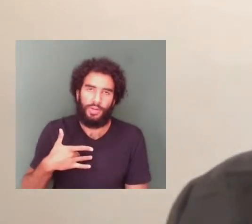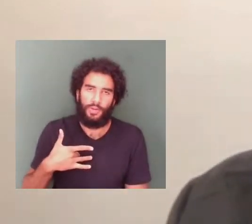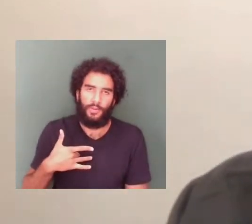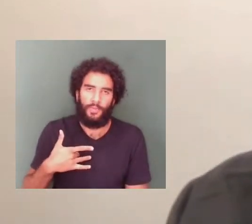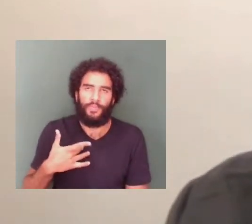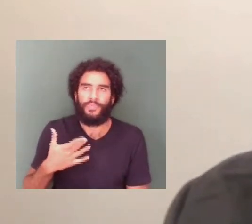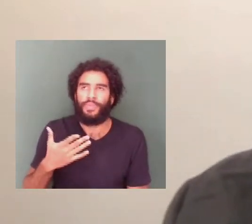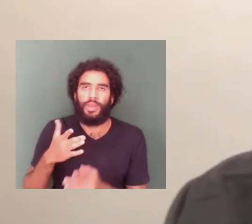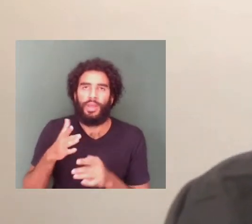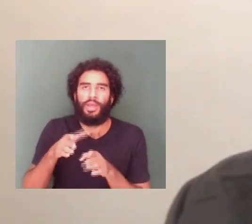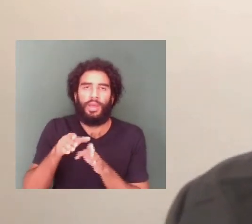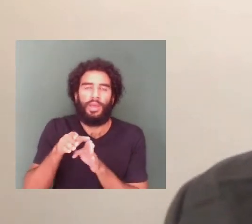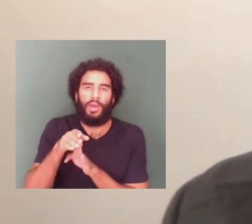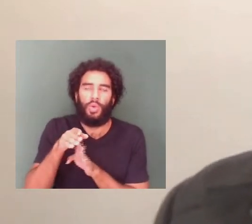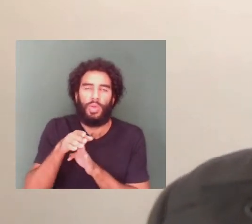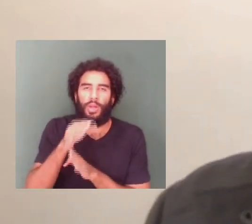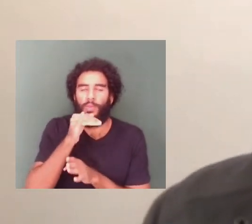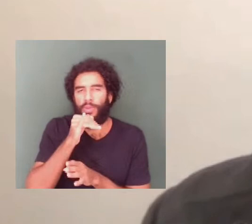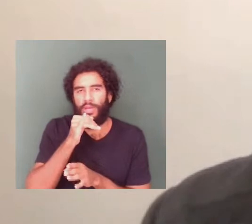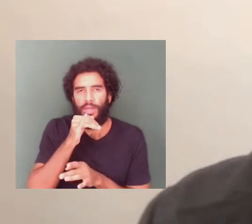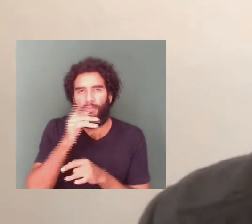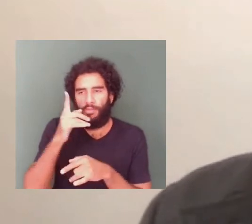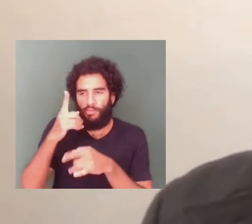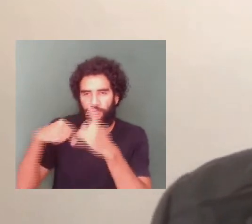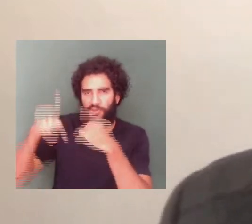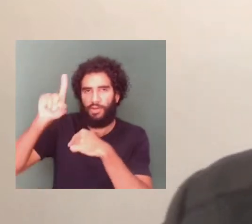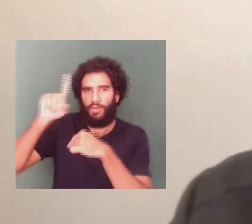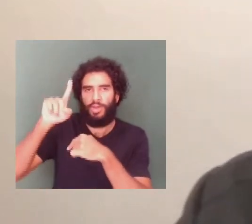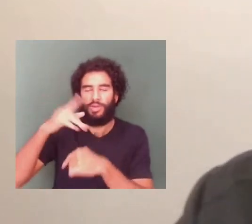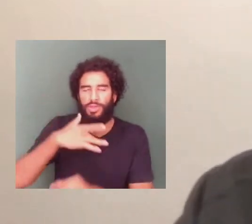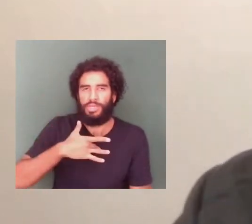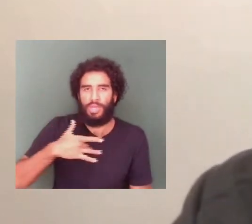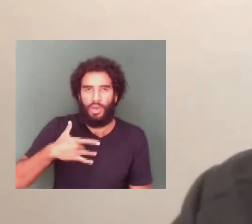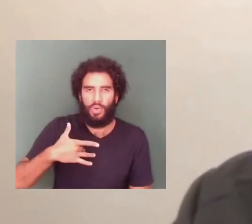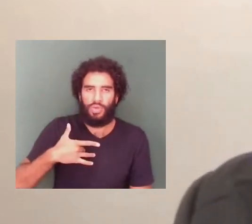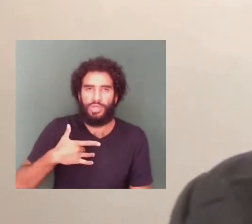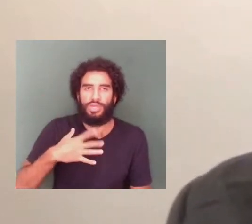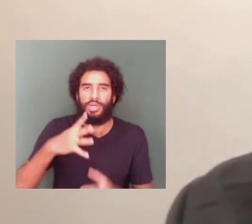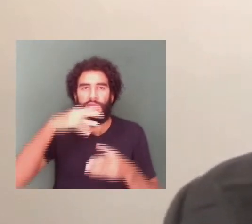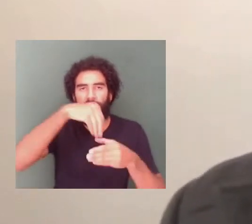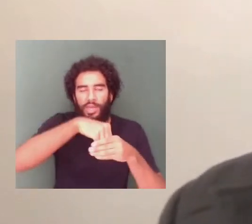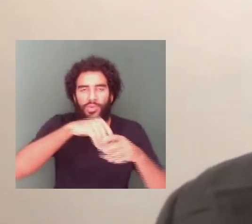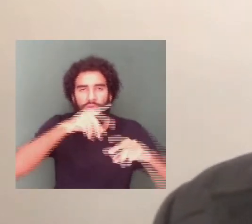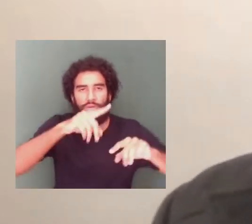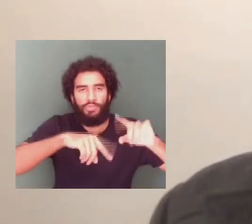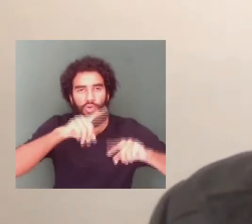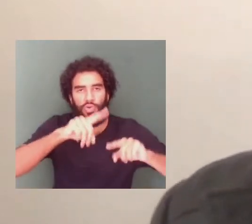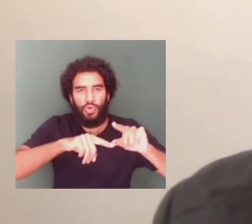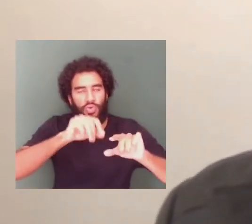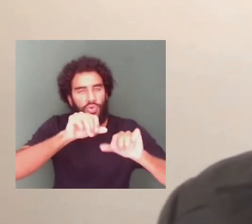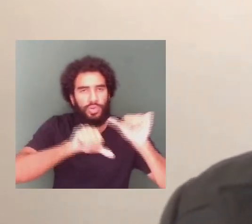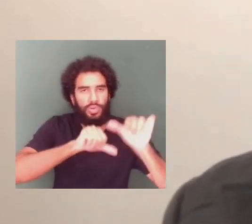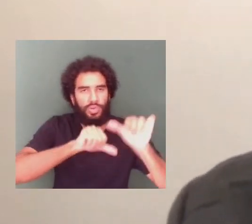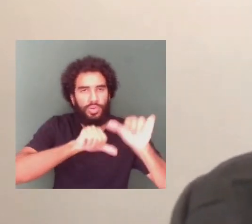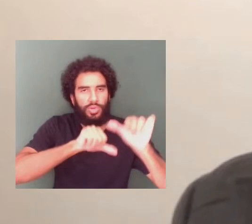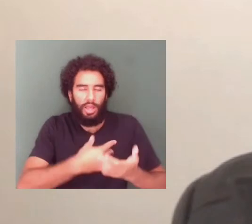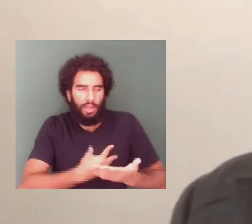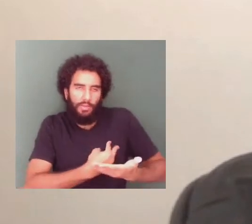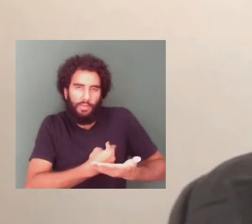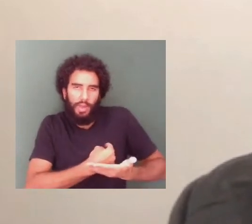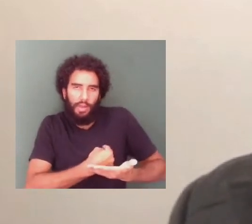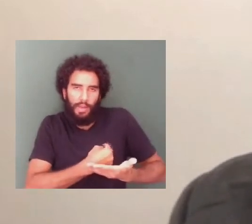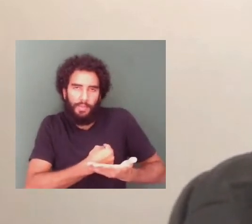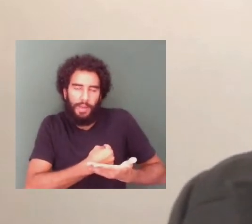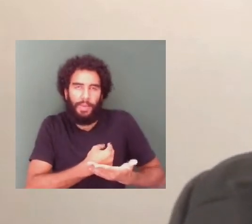health statements that list nutritional properties for formulas,